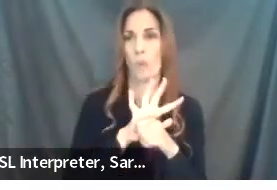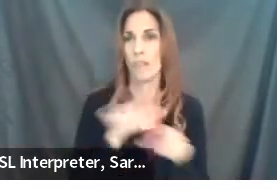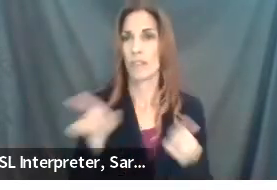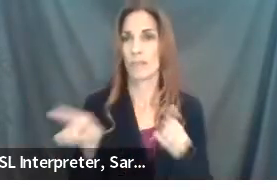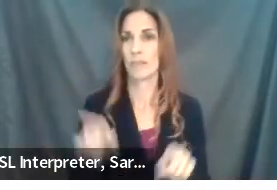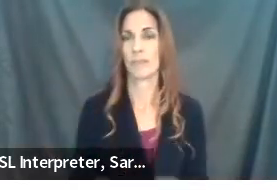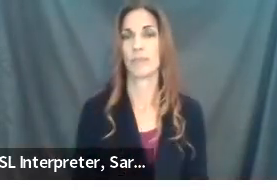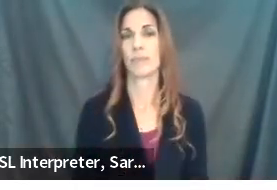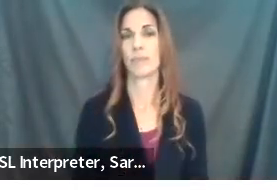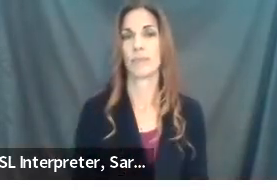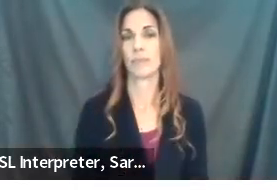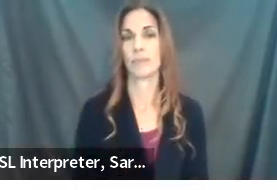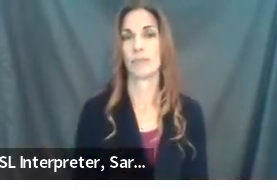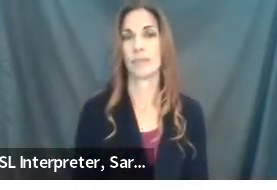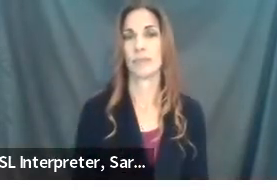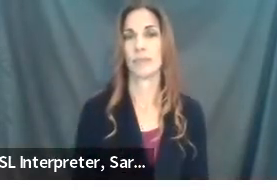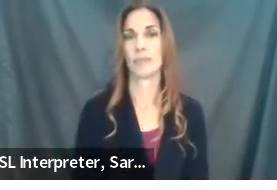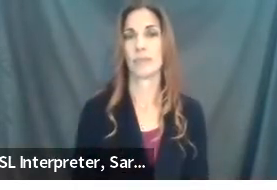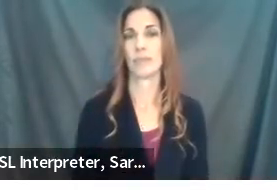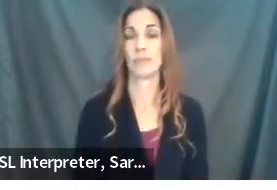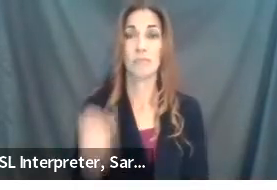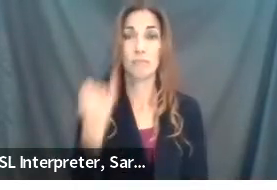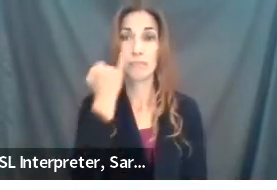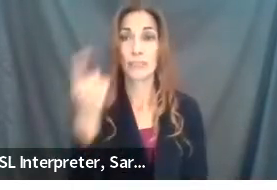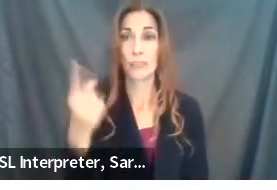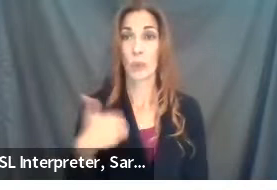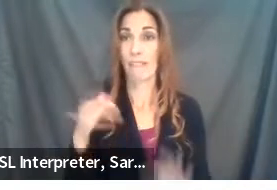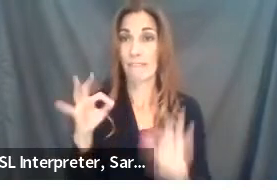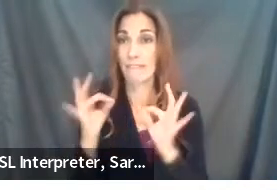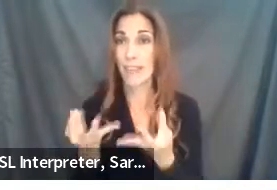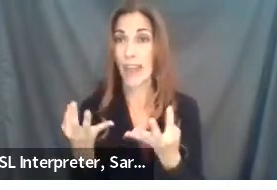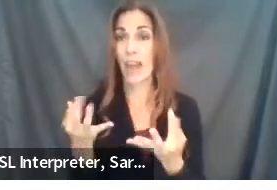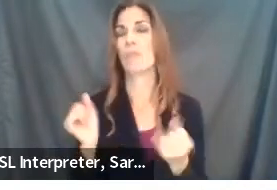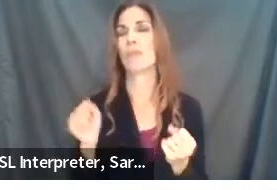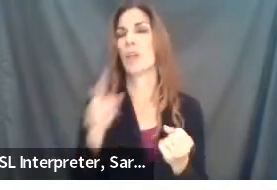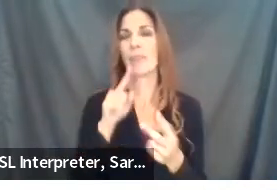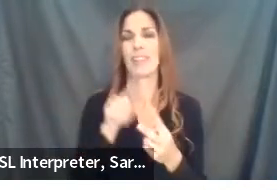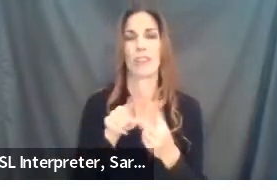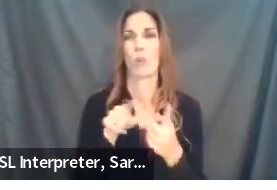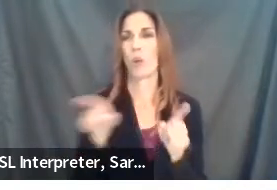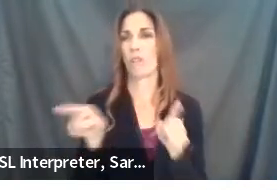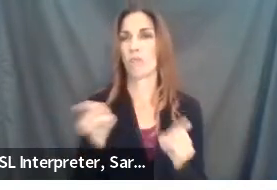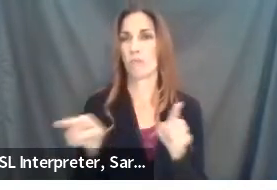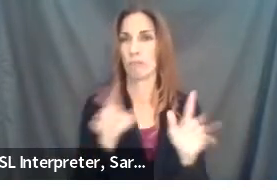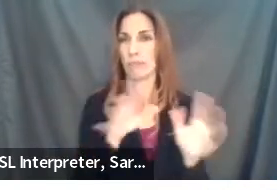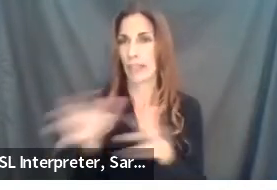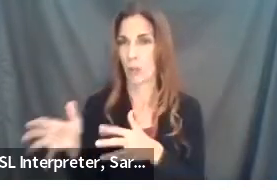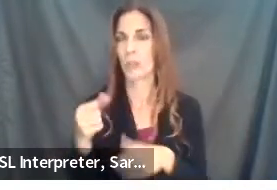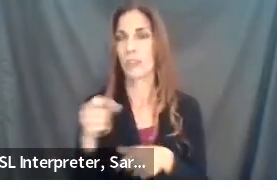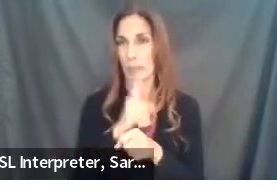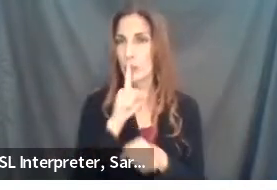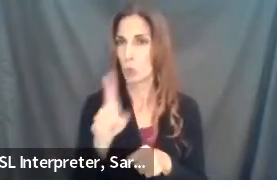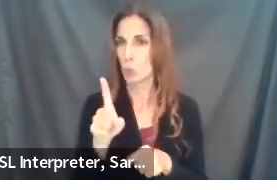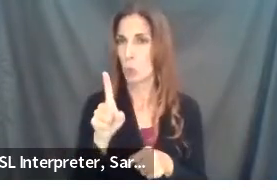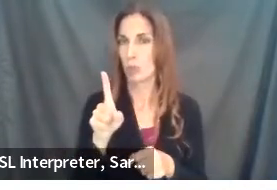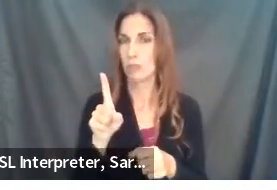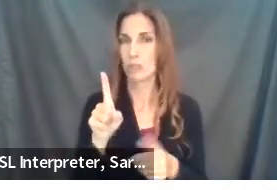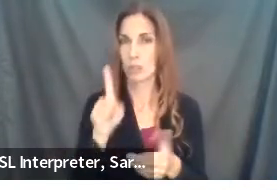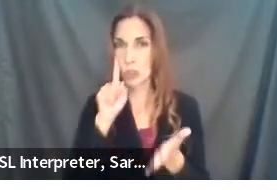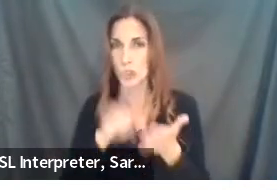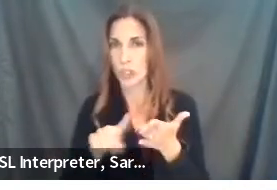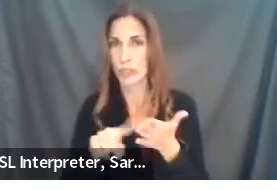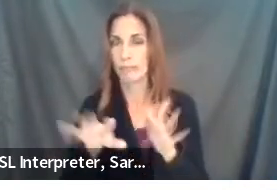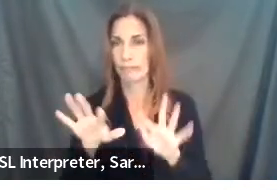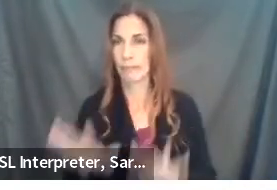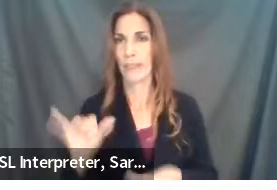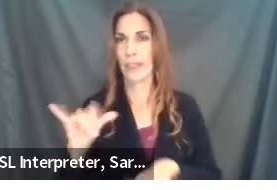loved one that falls into either one of these categories, make sure you're checking on them during that time.